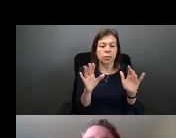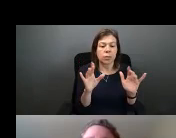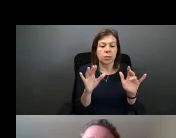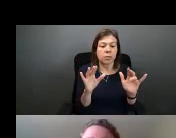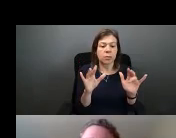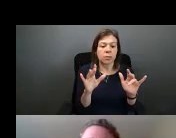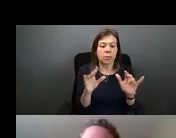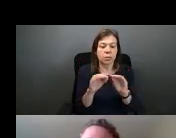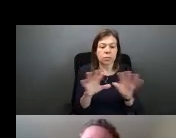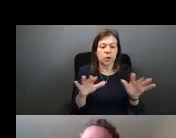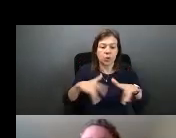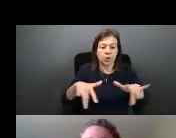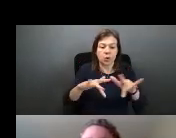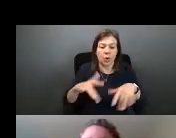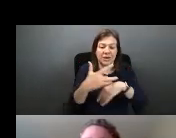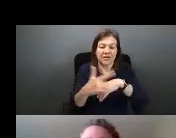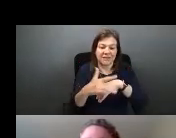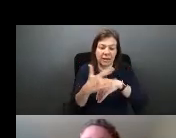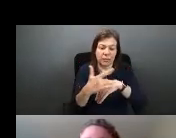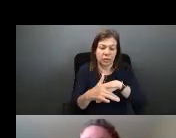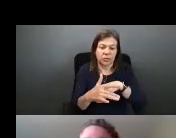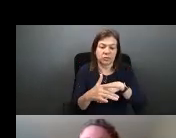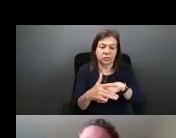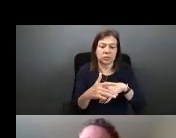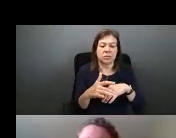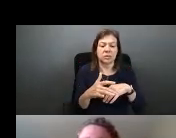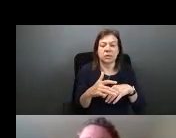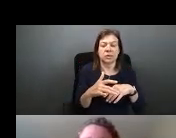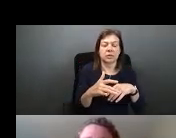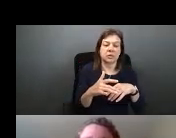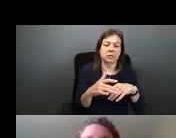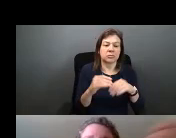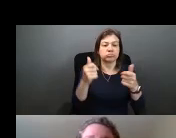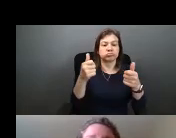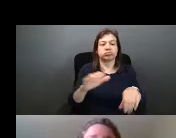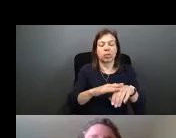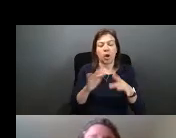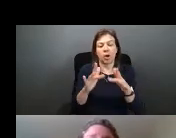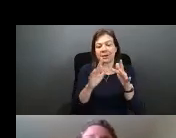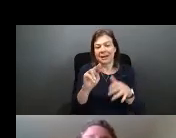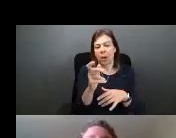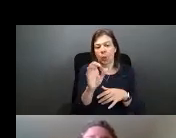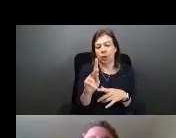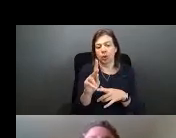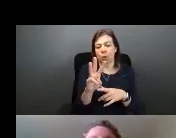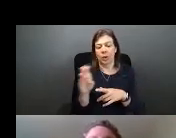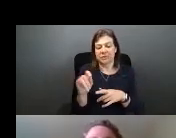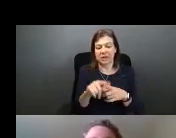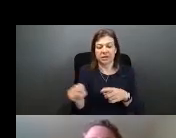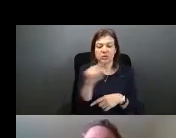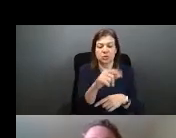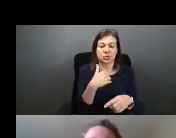the recording available. I'll post it on our network website so that you can reference